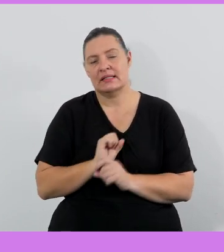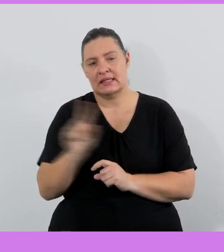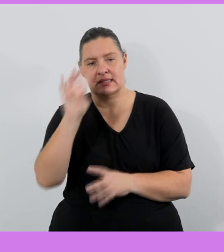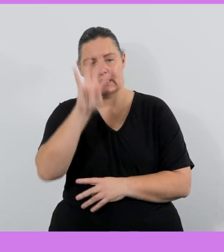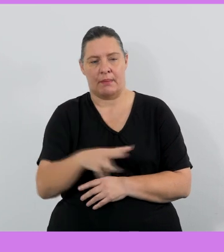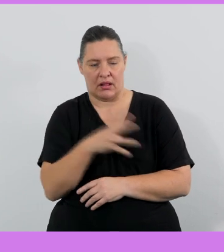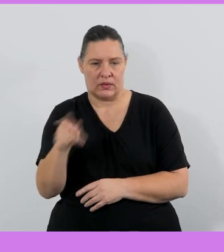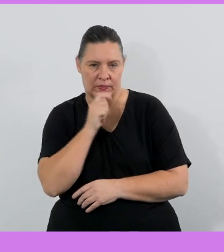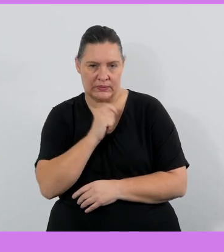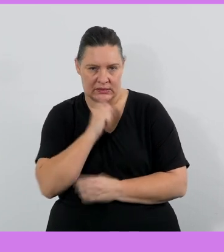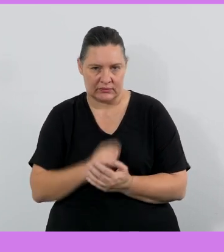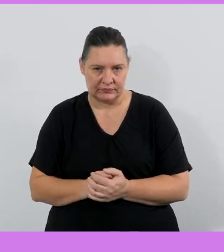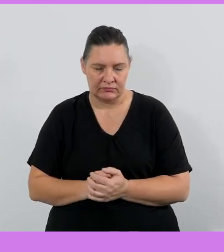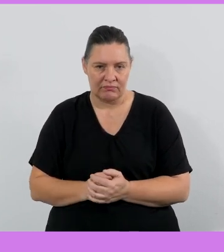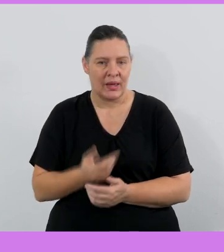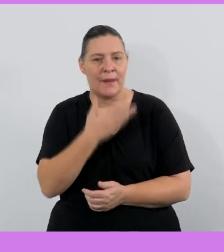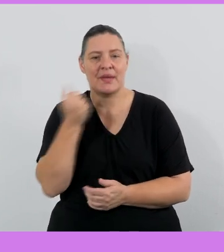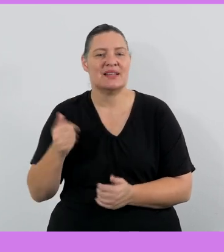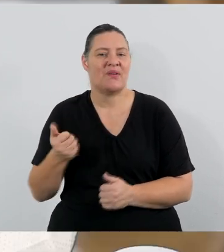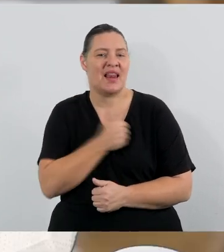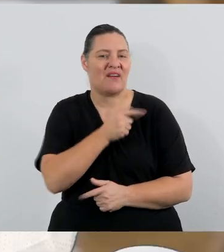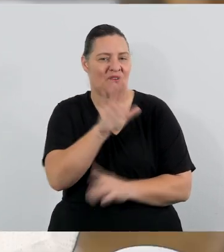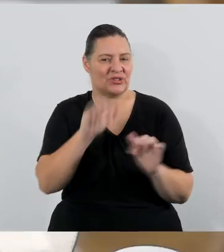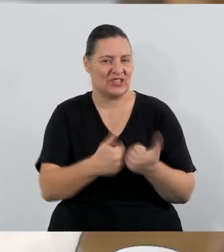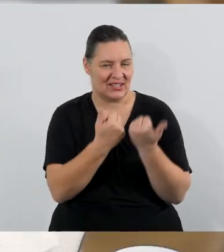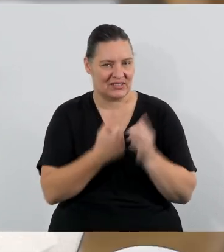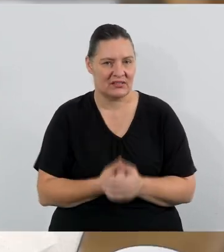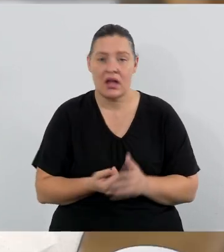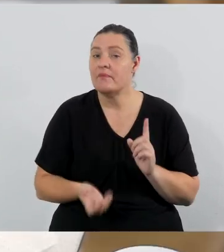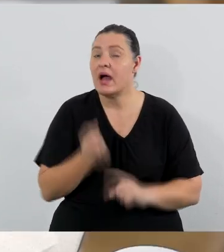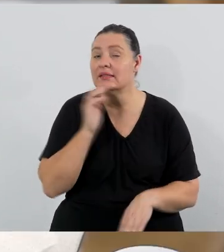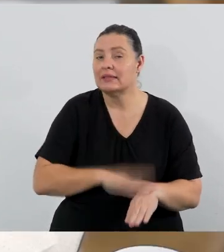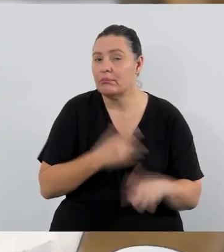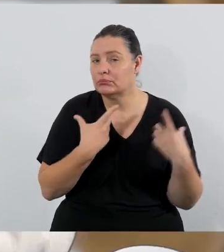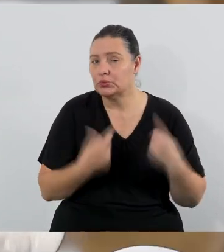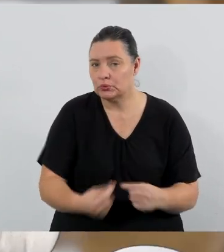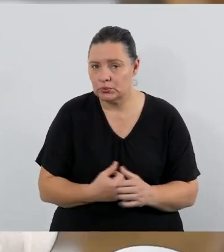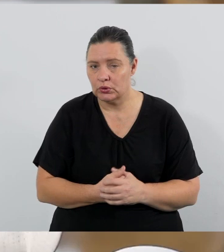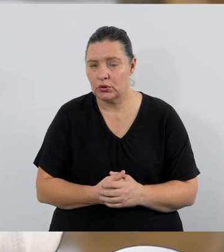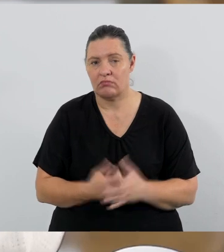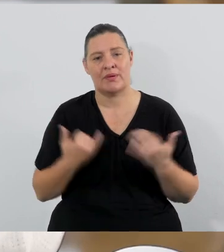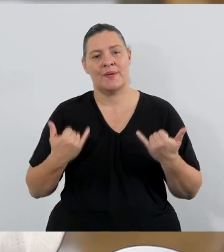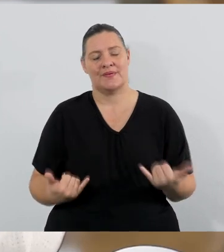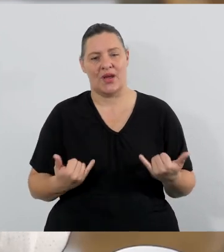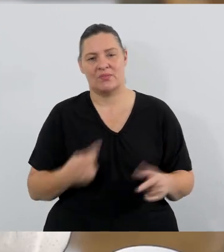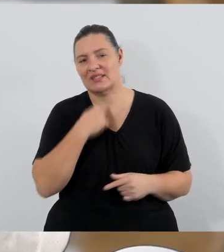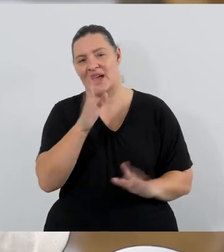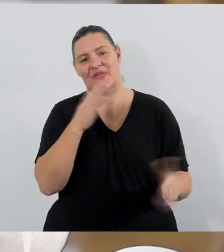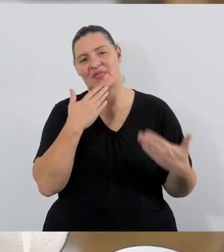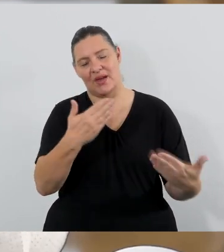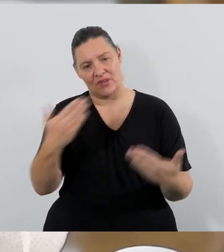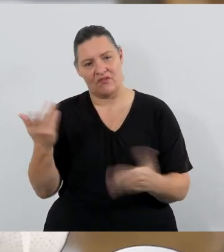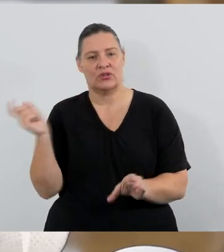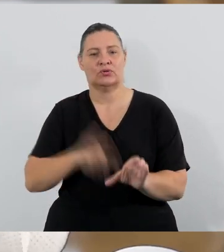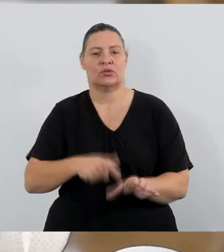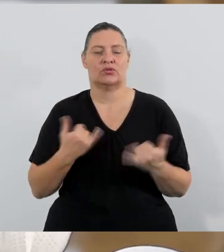for you to use. So best of luck with this challenge. Find time to do it. And at this point in time, I want to say thank you for